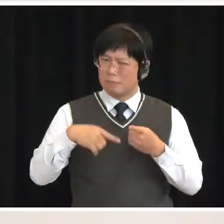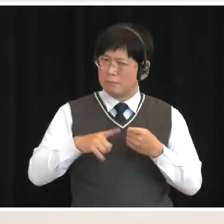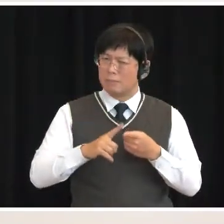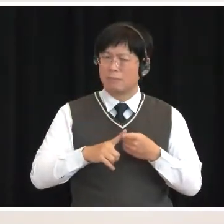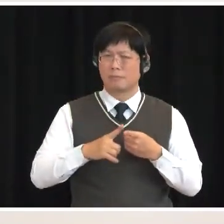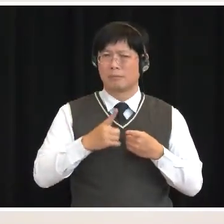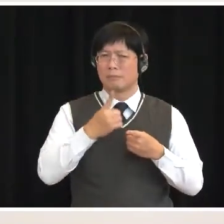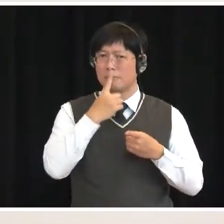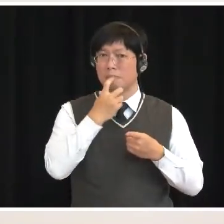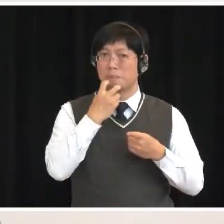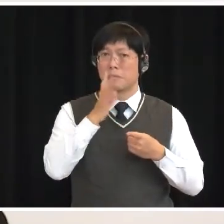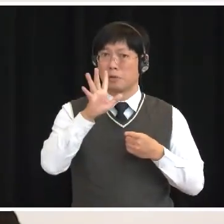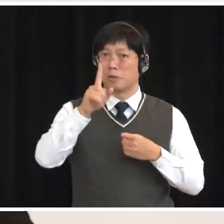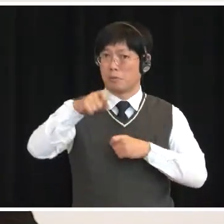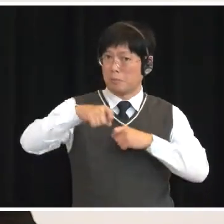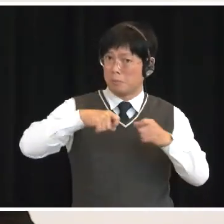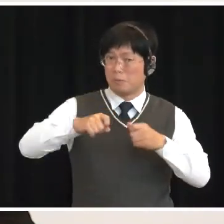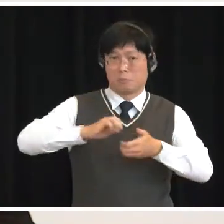local